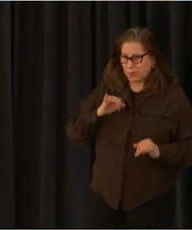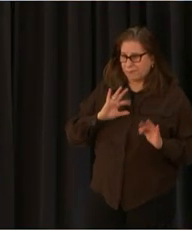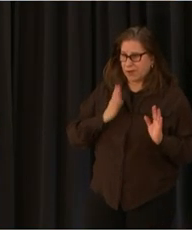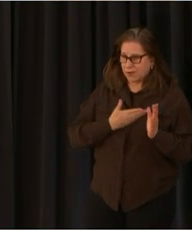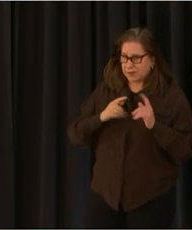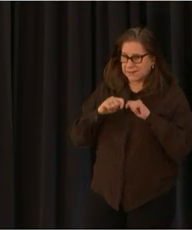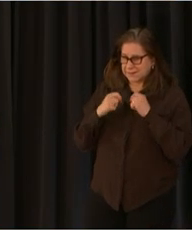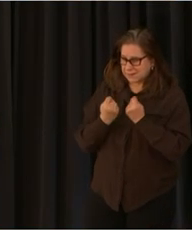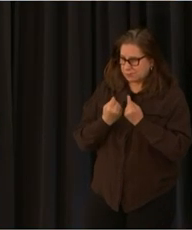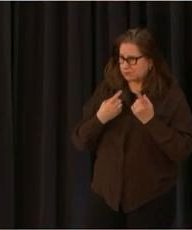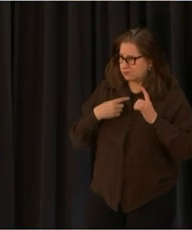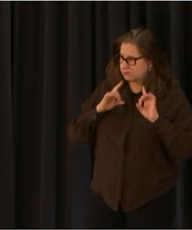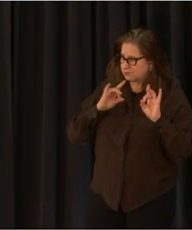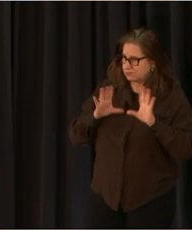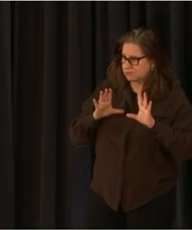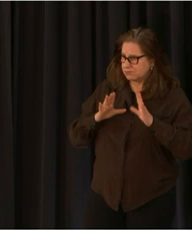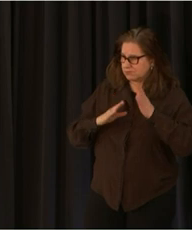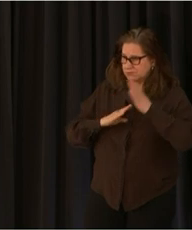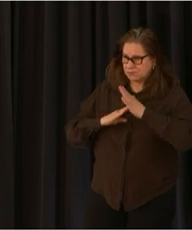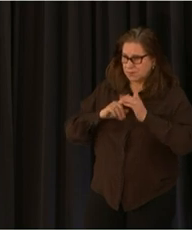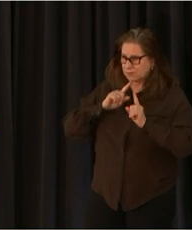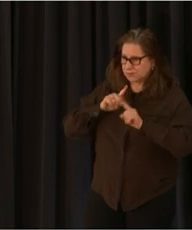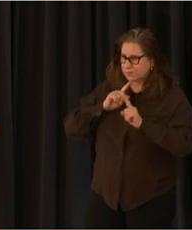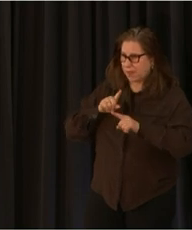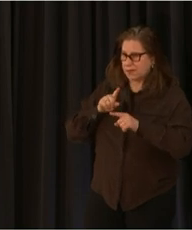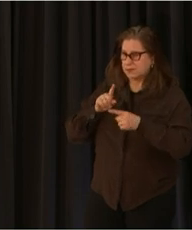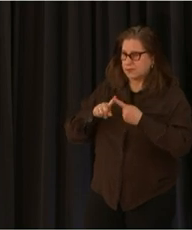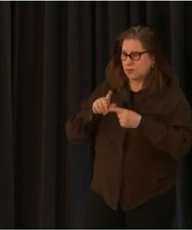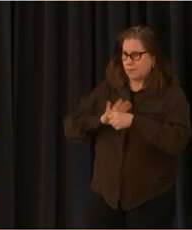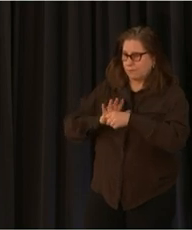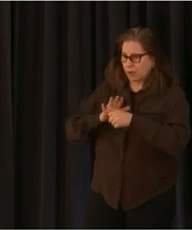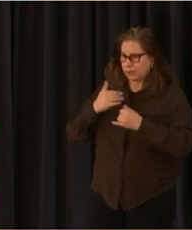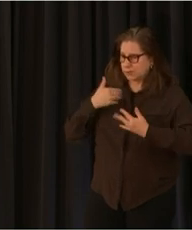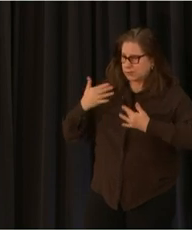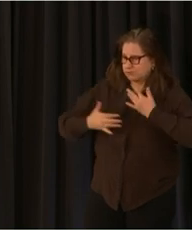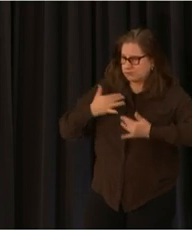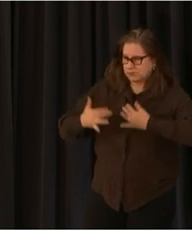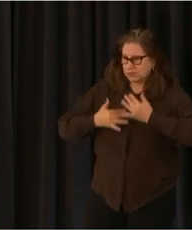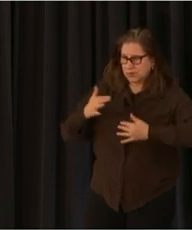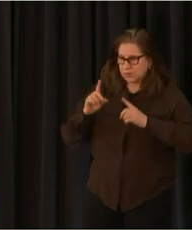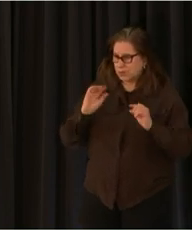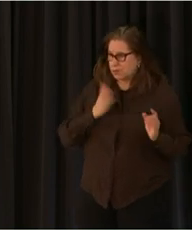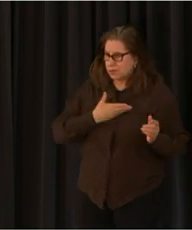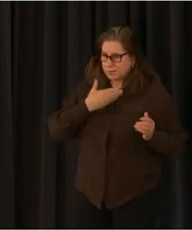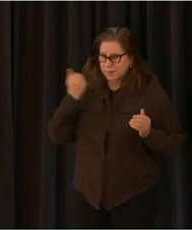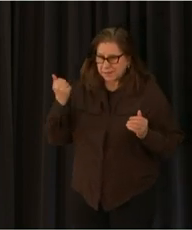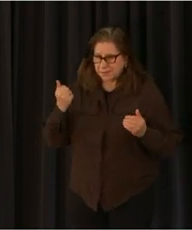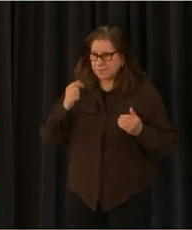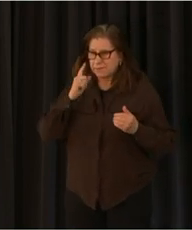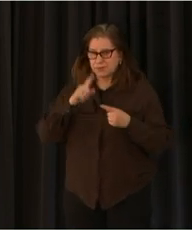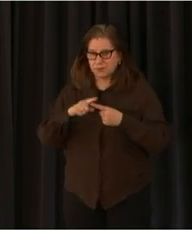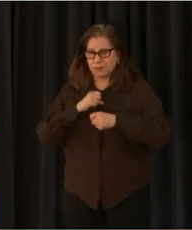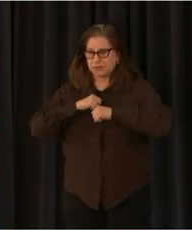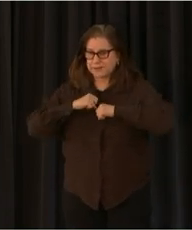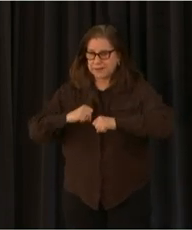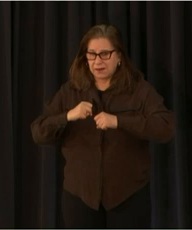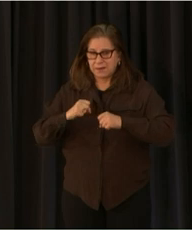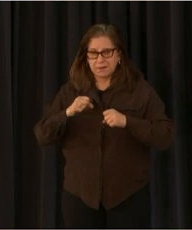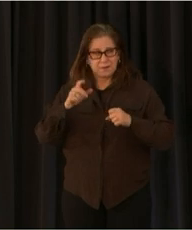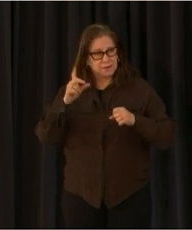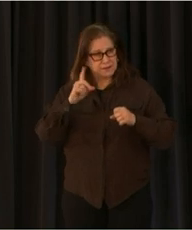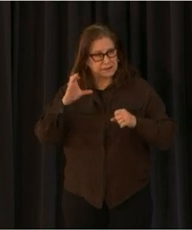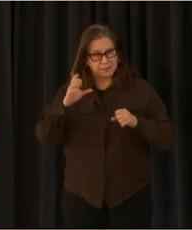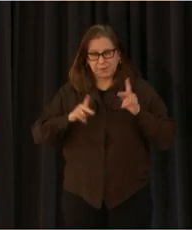our team. I'm proud of our response, and I'm proud of DC residents and businesses